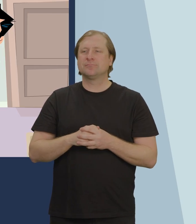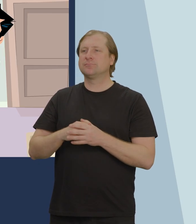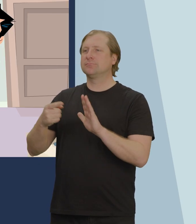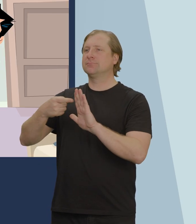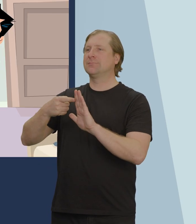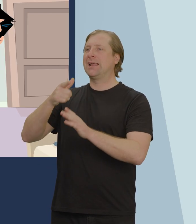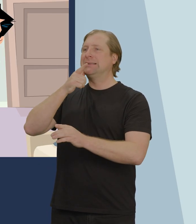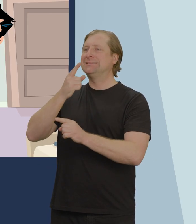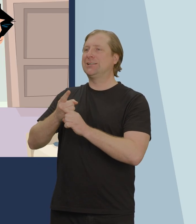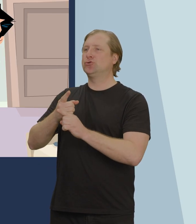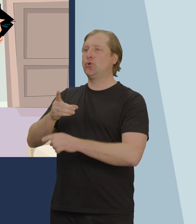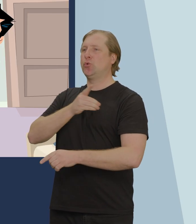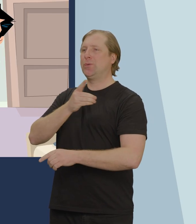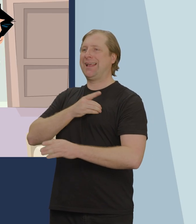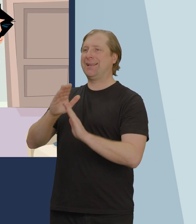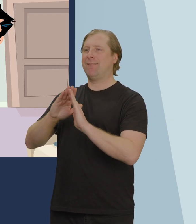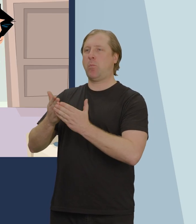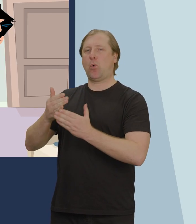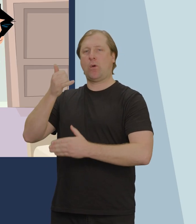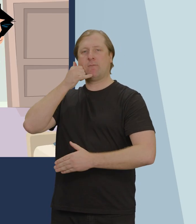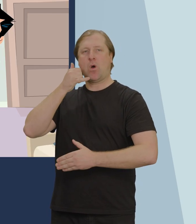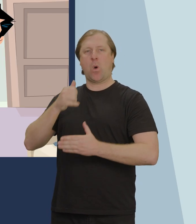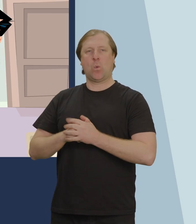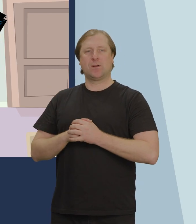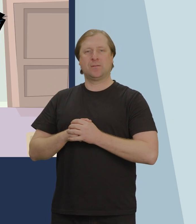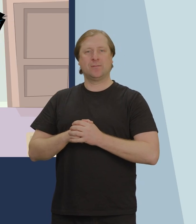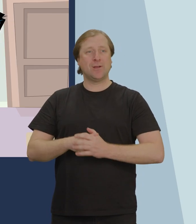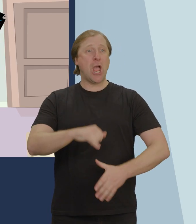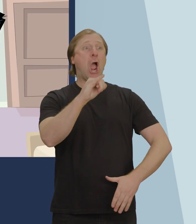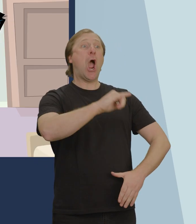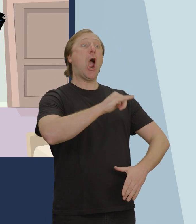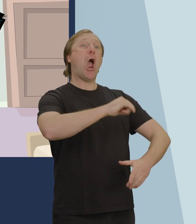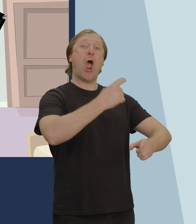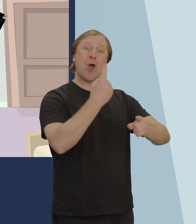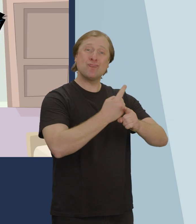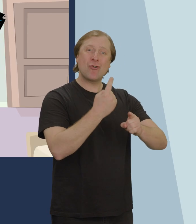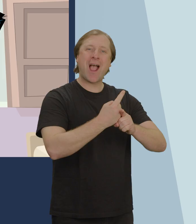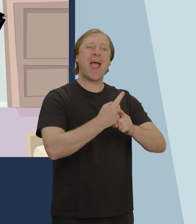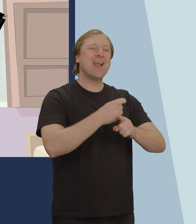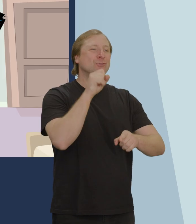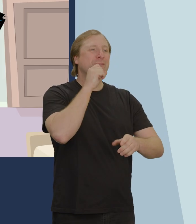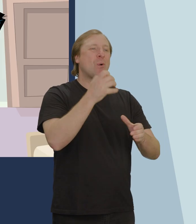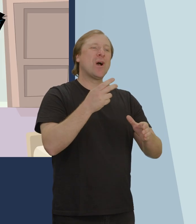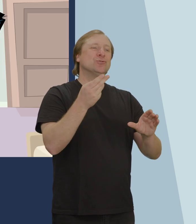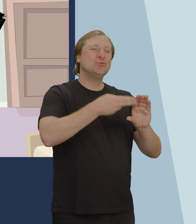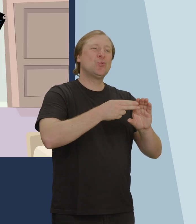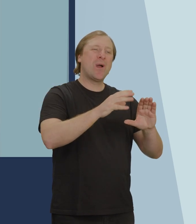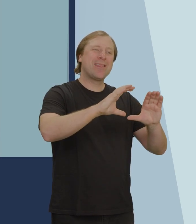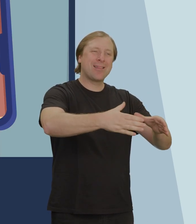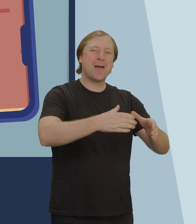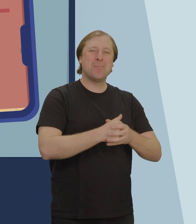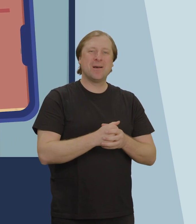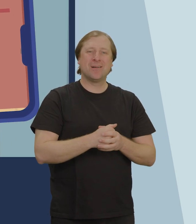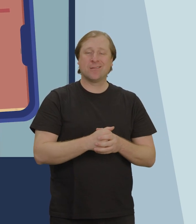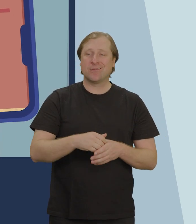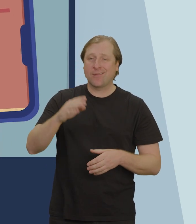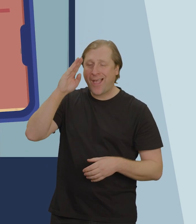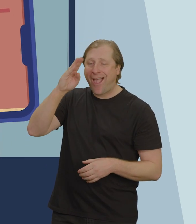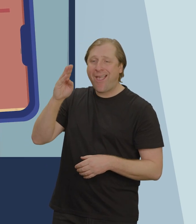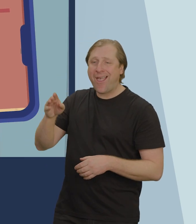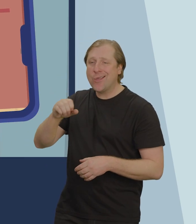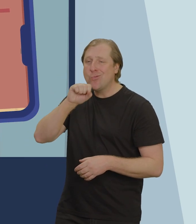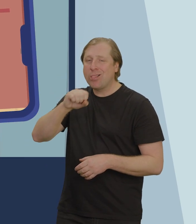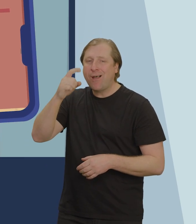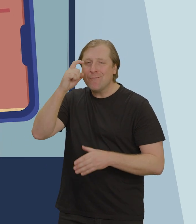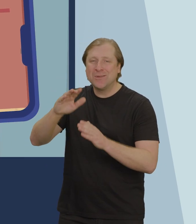Sister, detective, book, phone. Oh, that's right. Sofia wants to join this club. Hey. Do